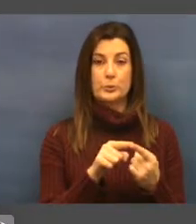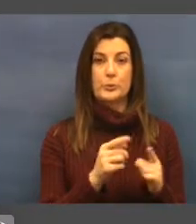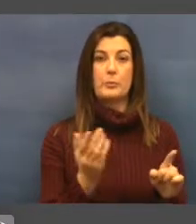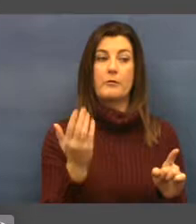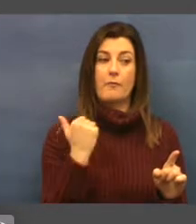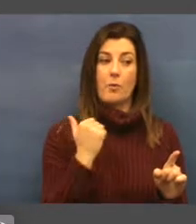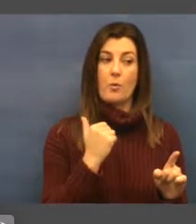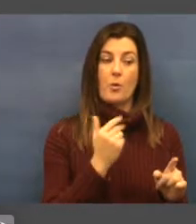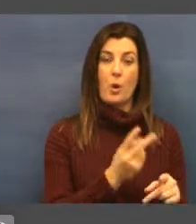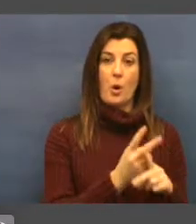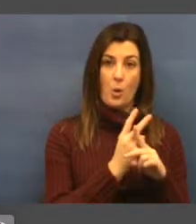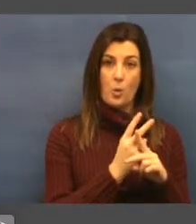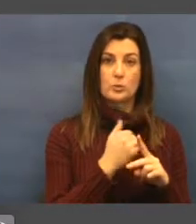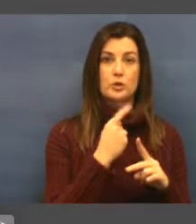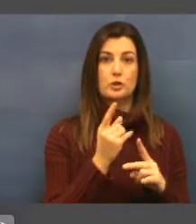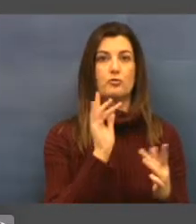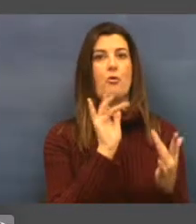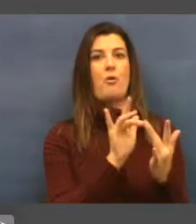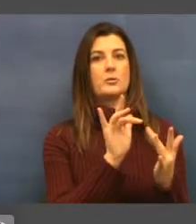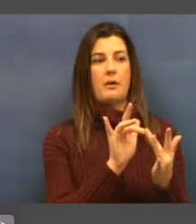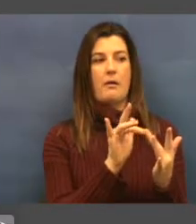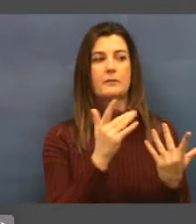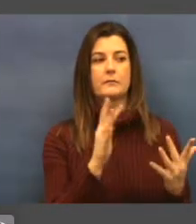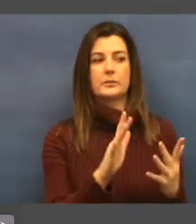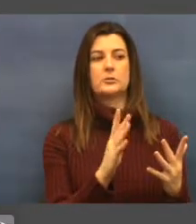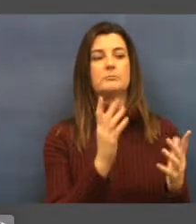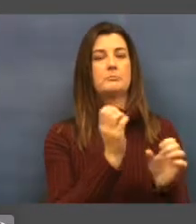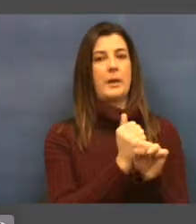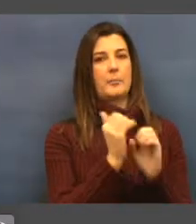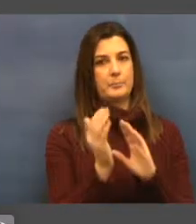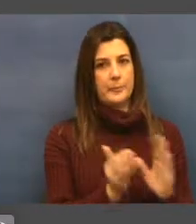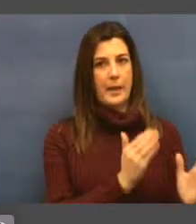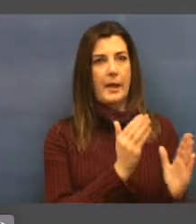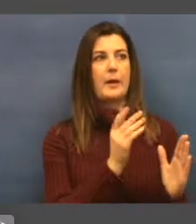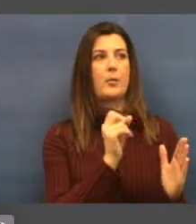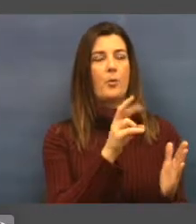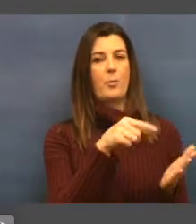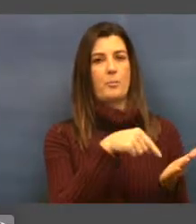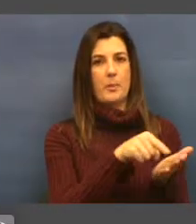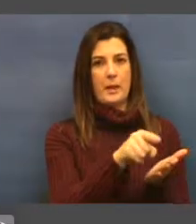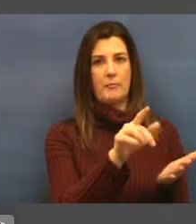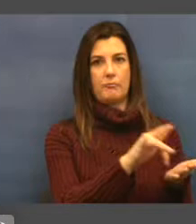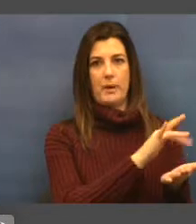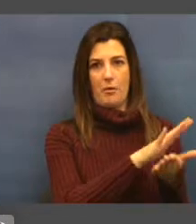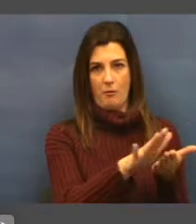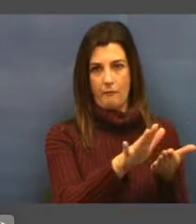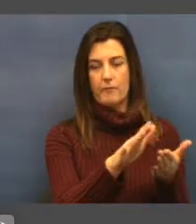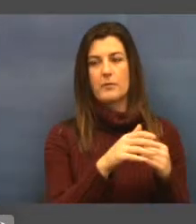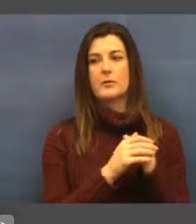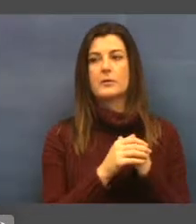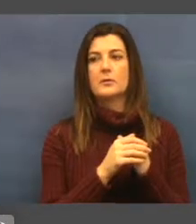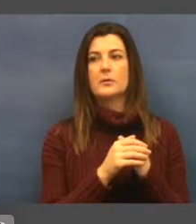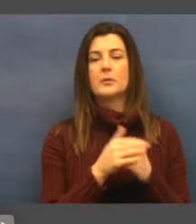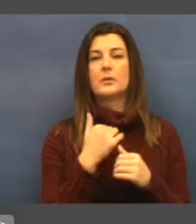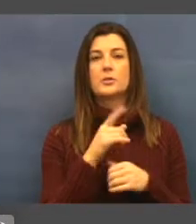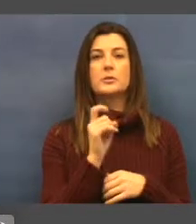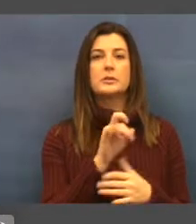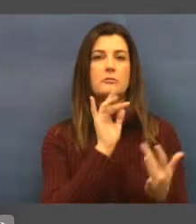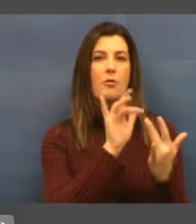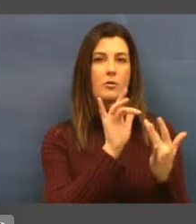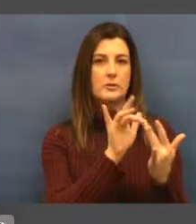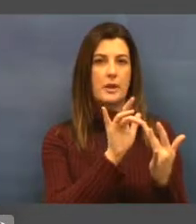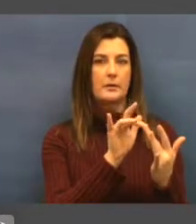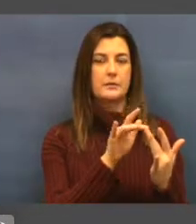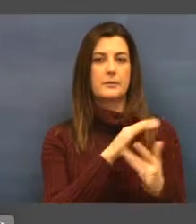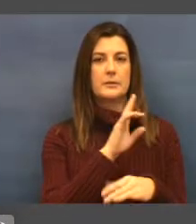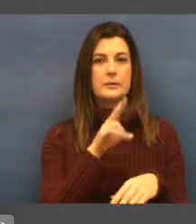loans are rehabilitated. So you need to get in touch with the loan agencies, so National